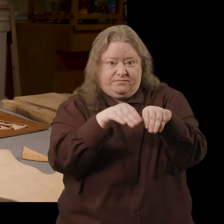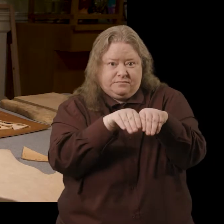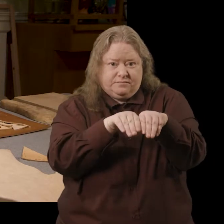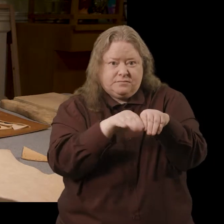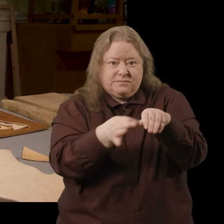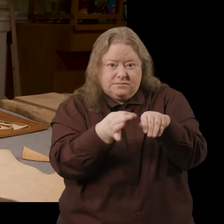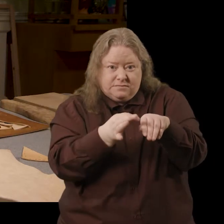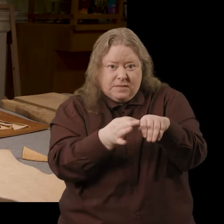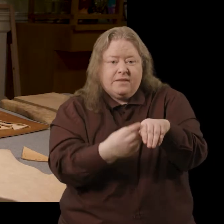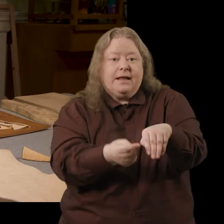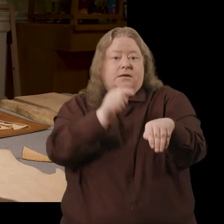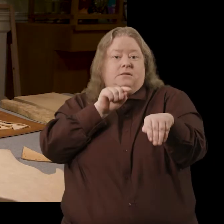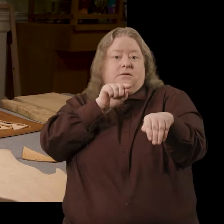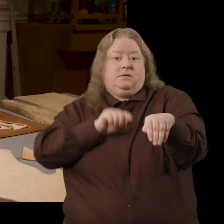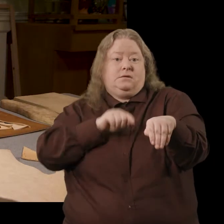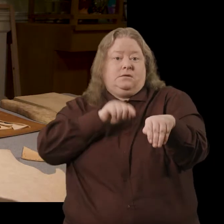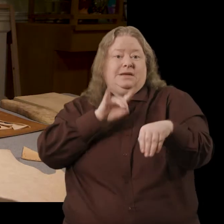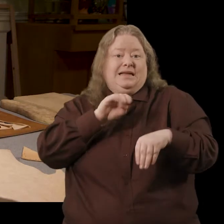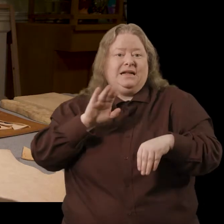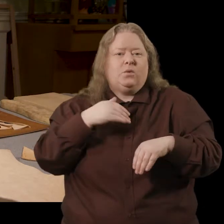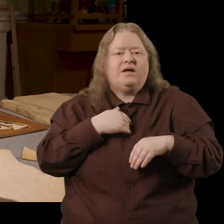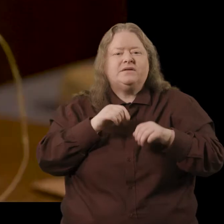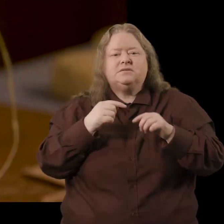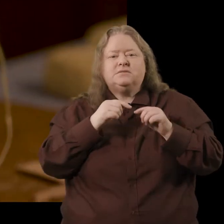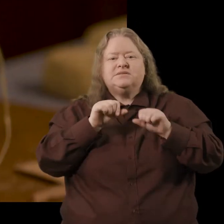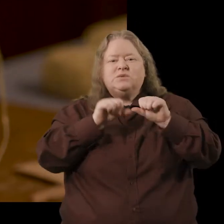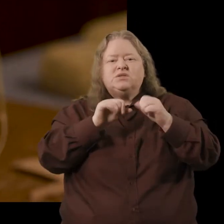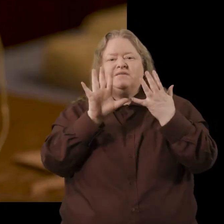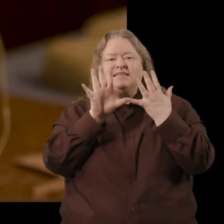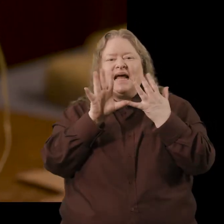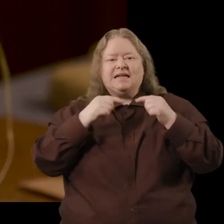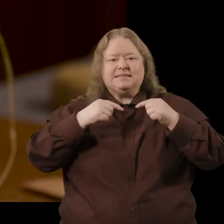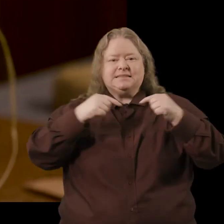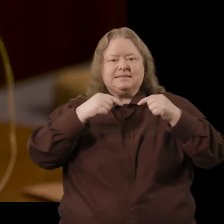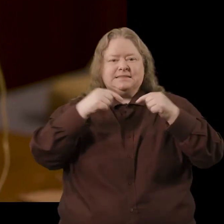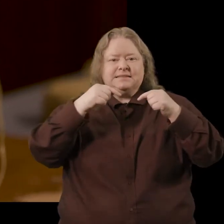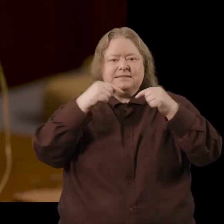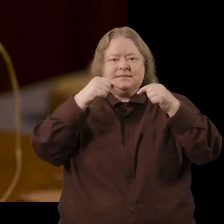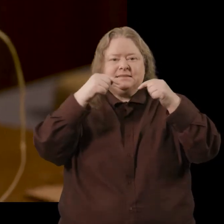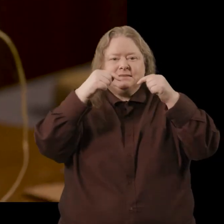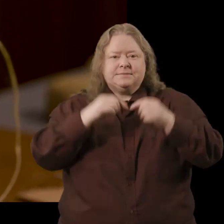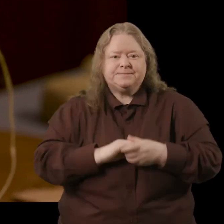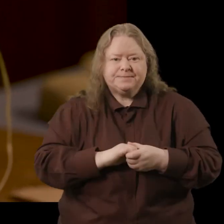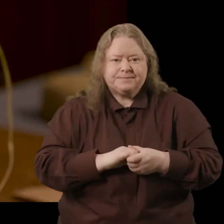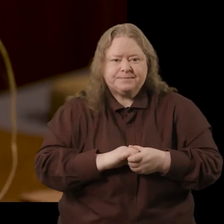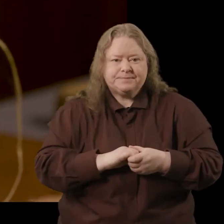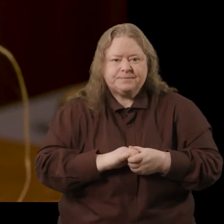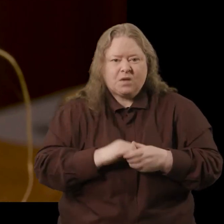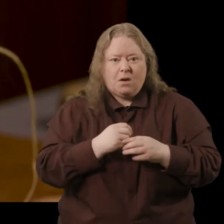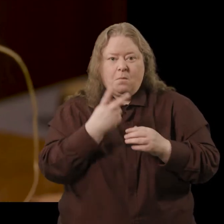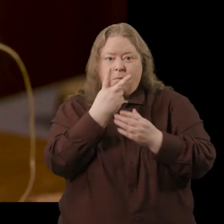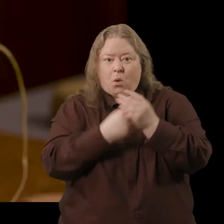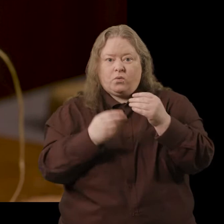And then at the heel, we have a sequence of 10 slits on